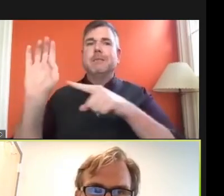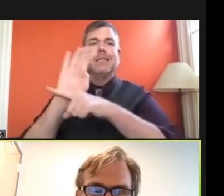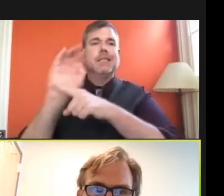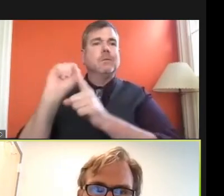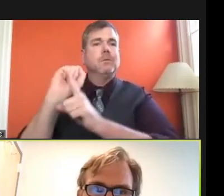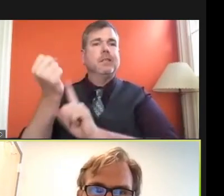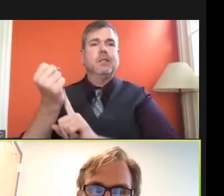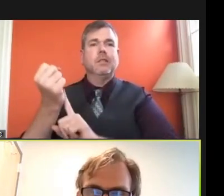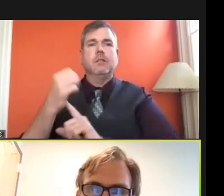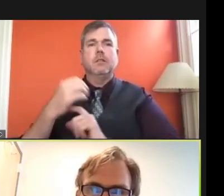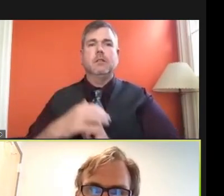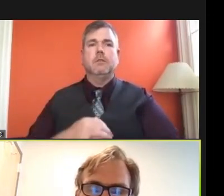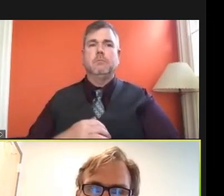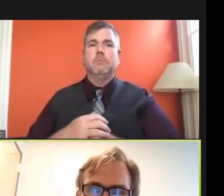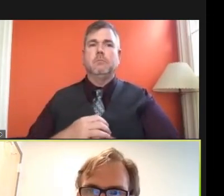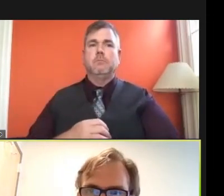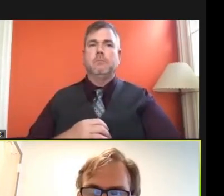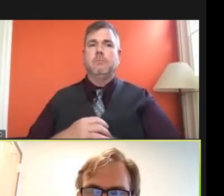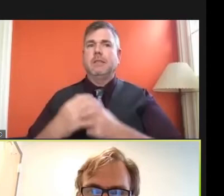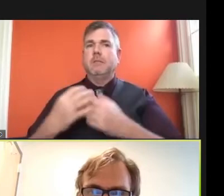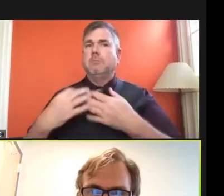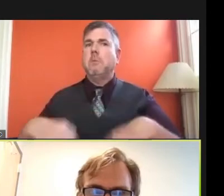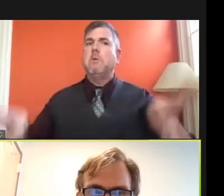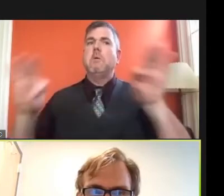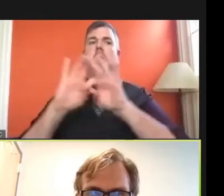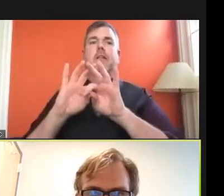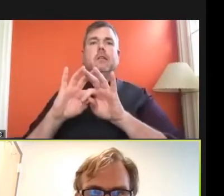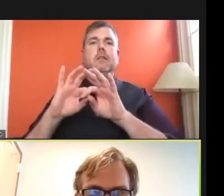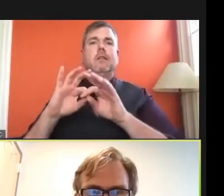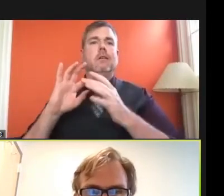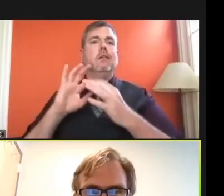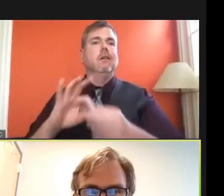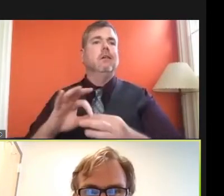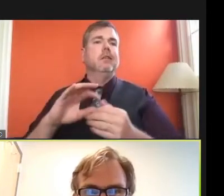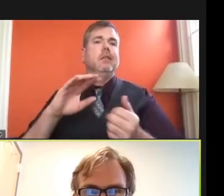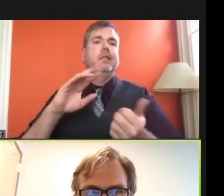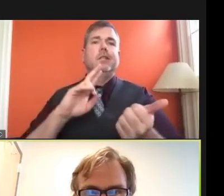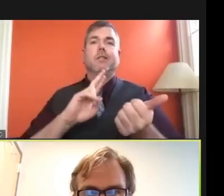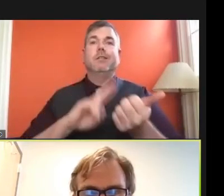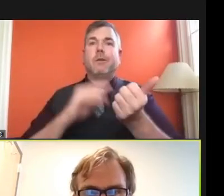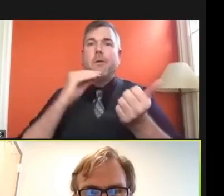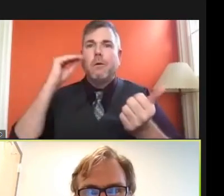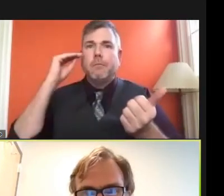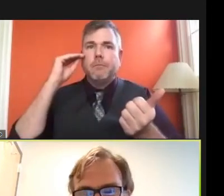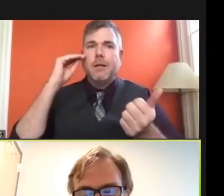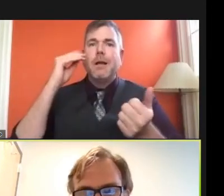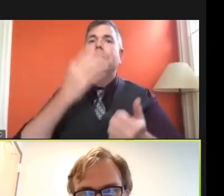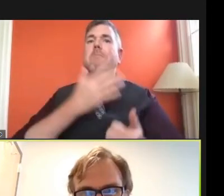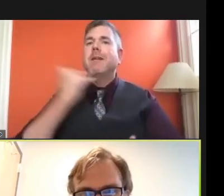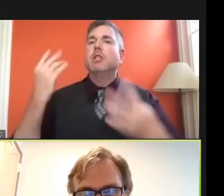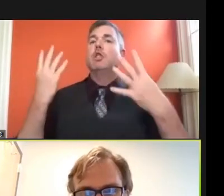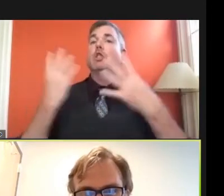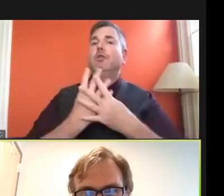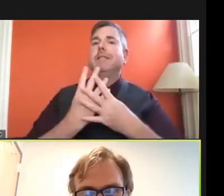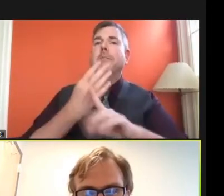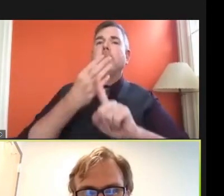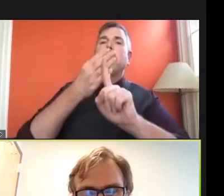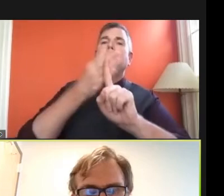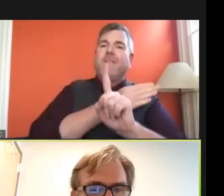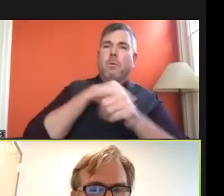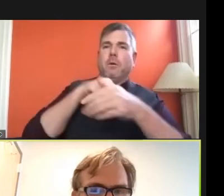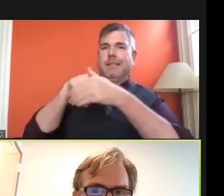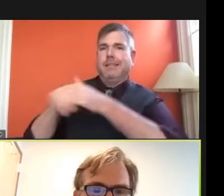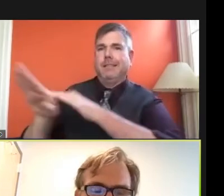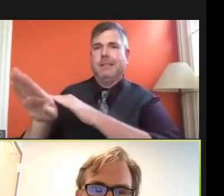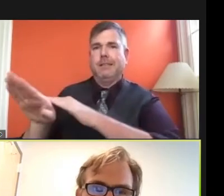facilities, is to screen staff for symptoms before they come in, and that's happening across the board. at these